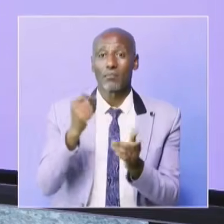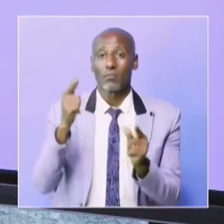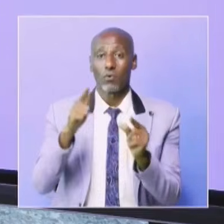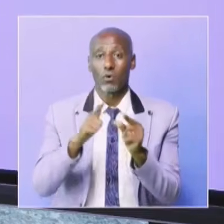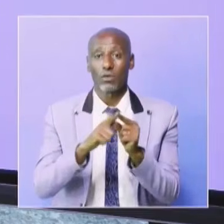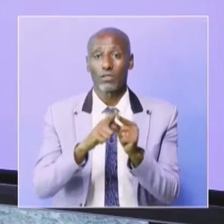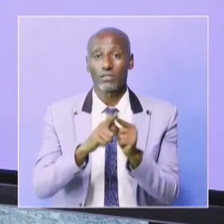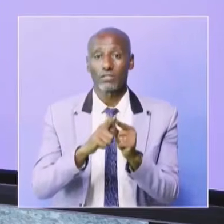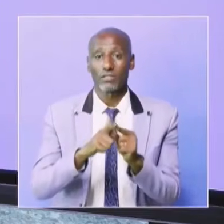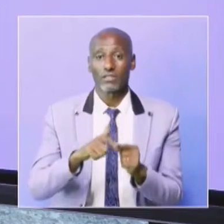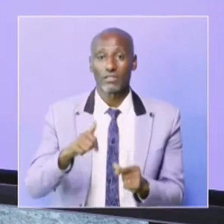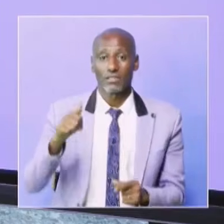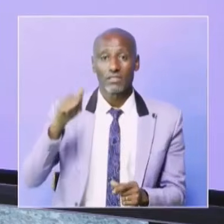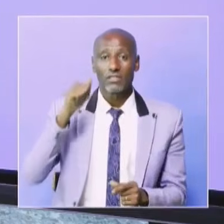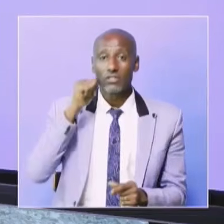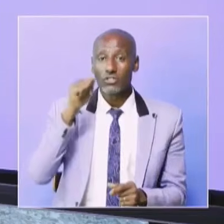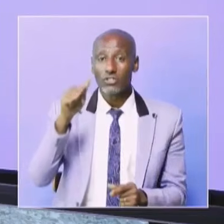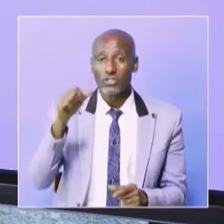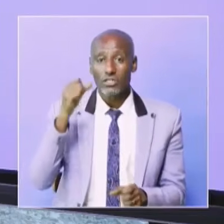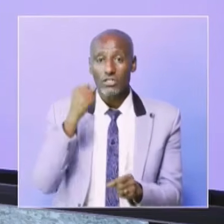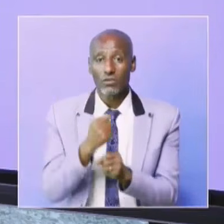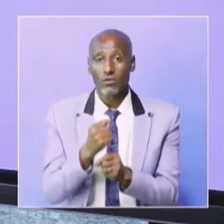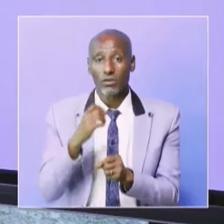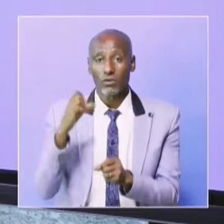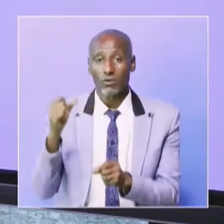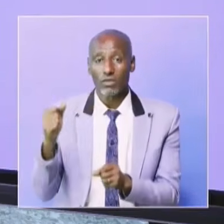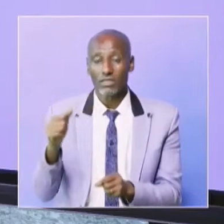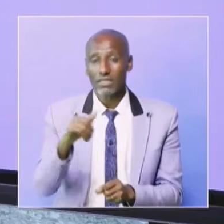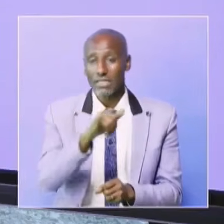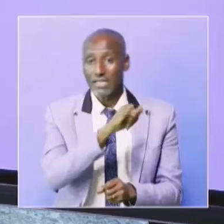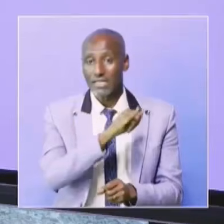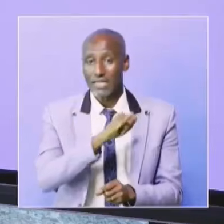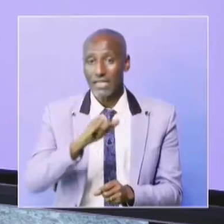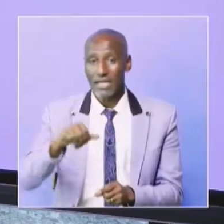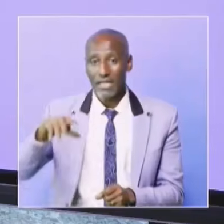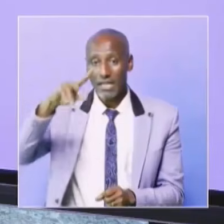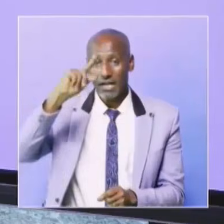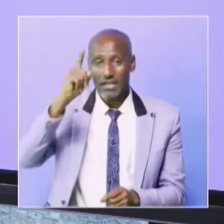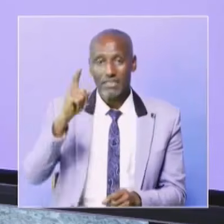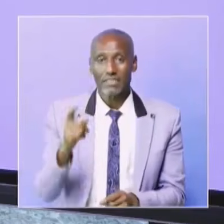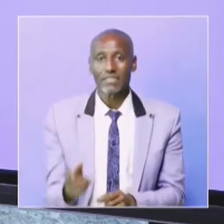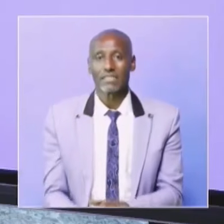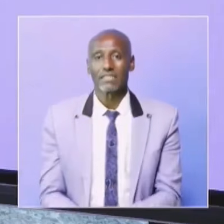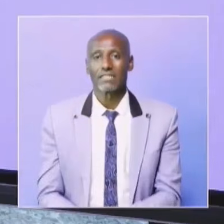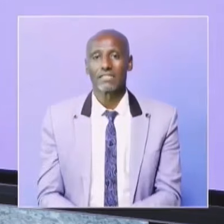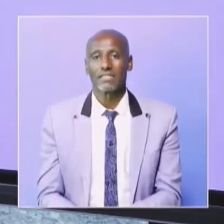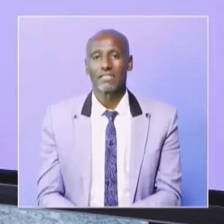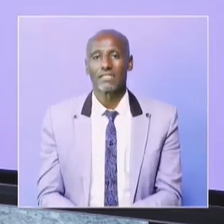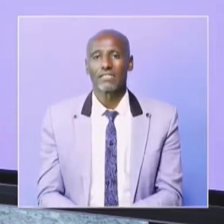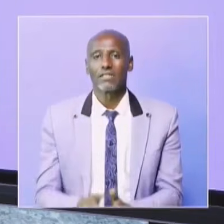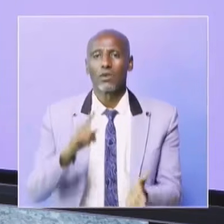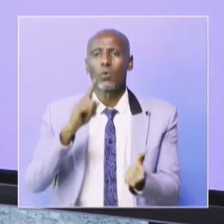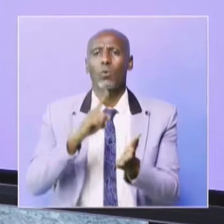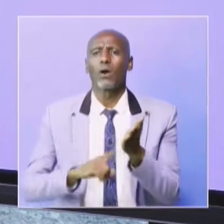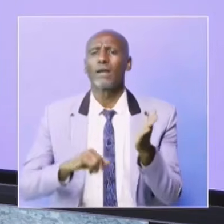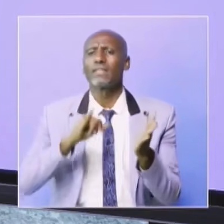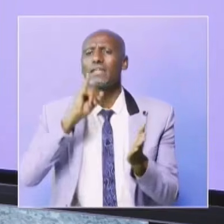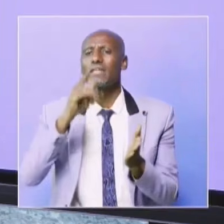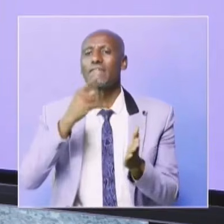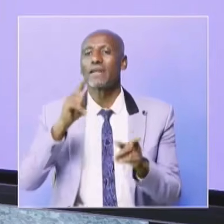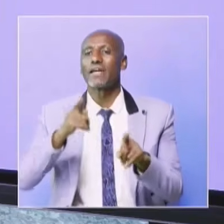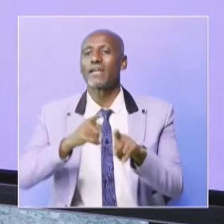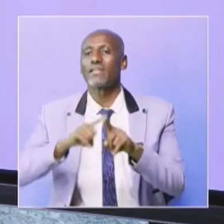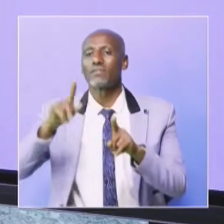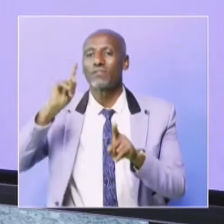She works. But here, they ask. So, what do you think is the difference? What do